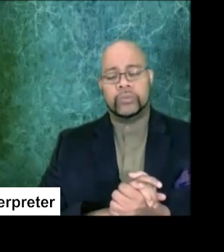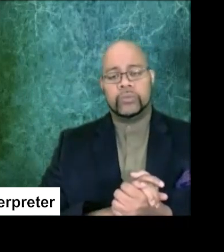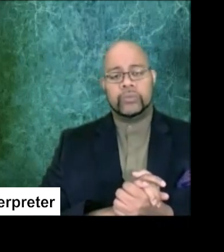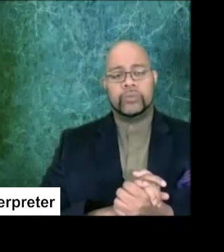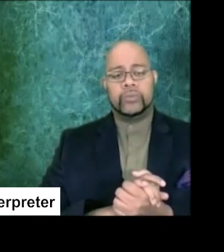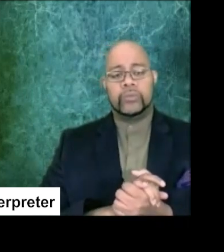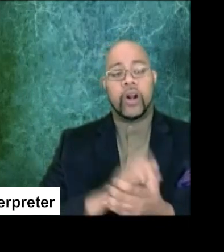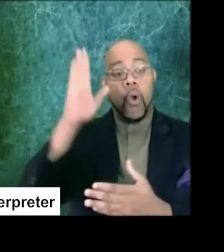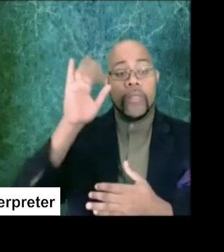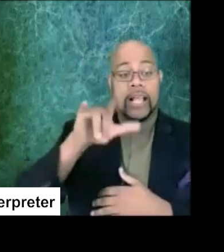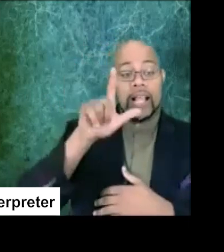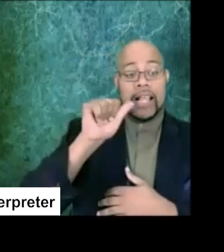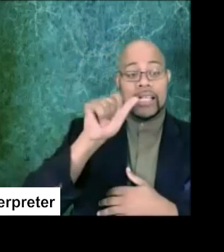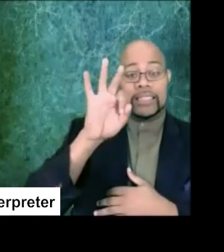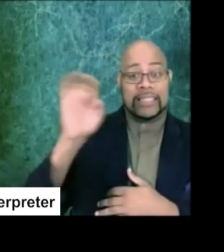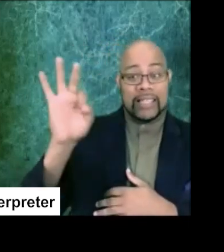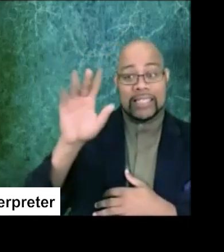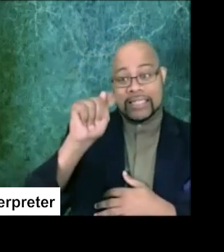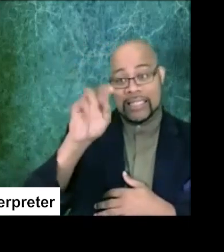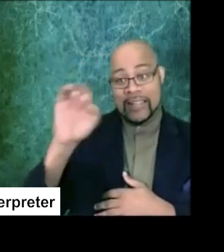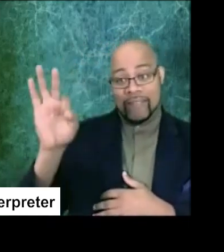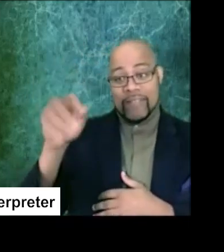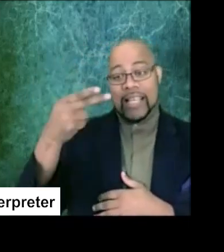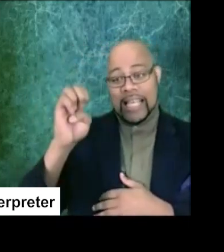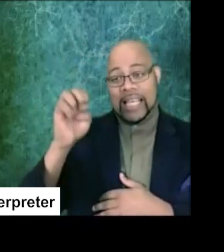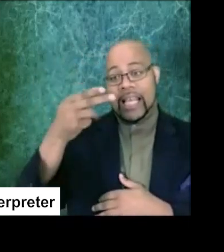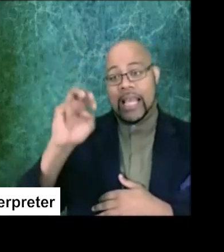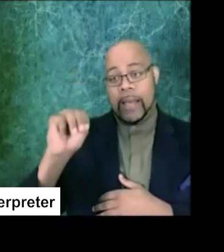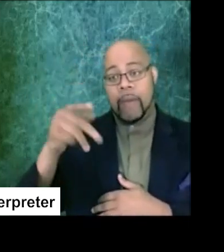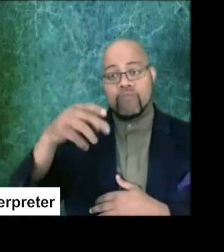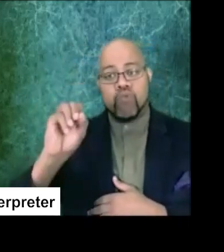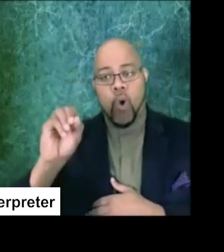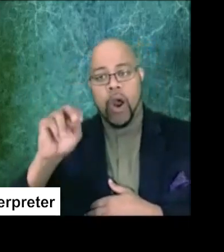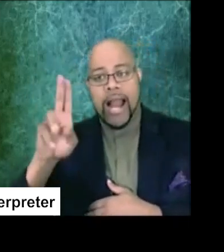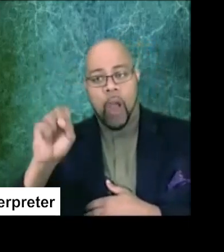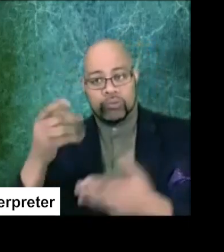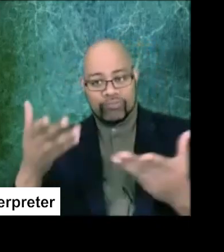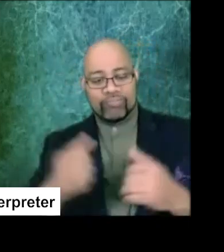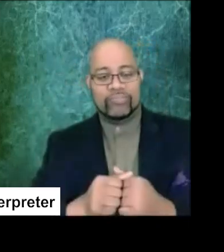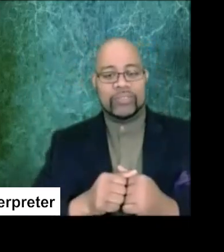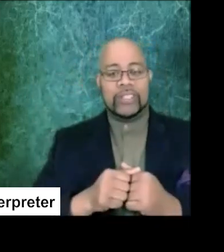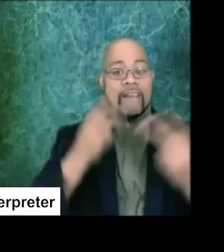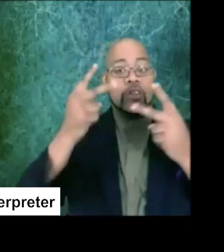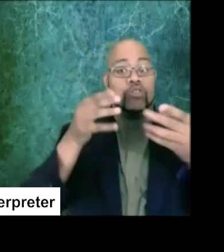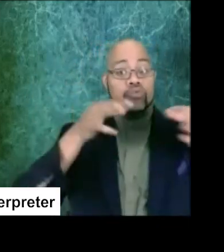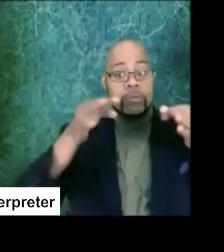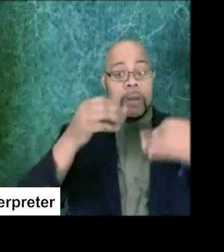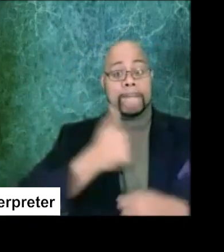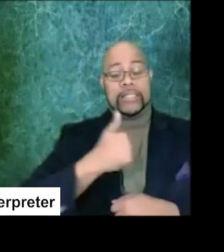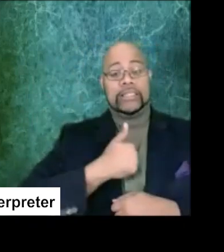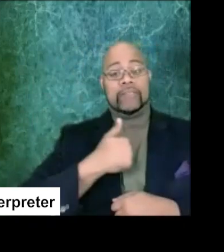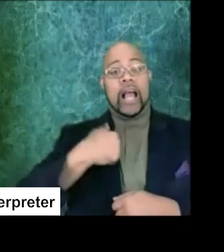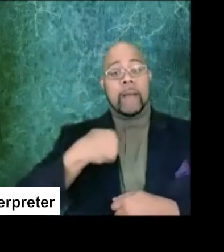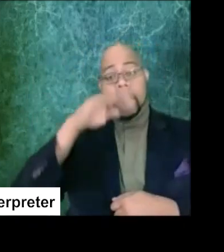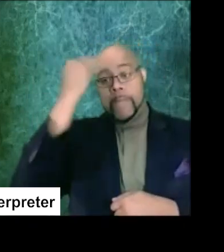Hello, this is Lateef, he and him pronouns. For a visual description of myself, I